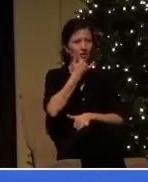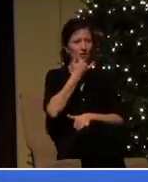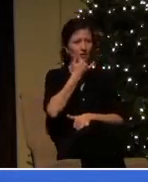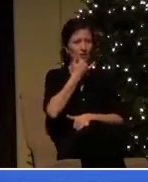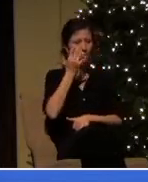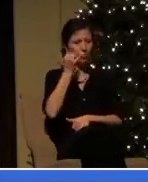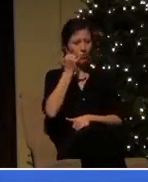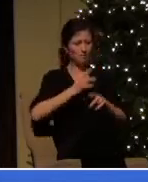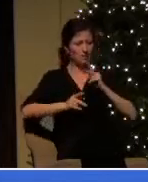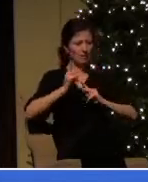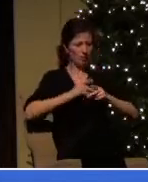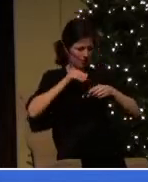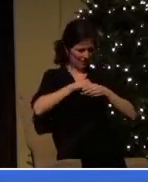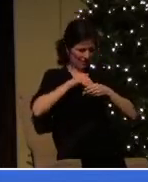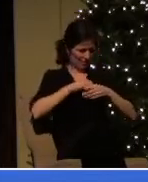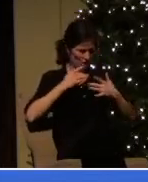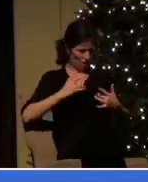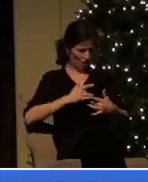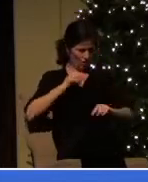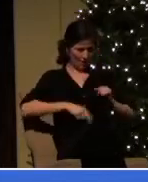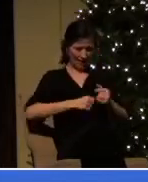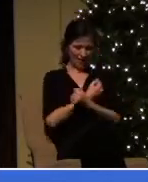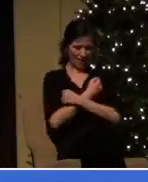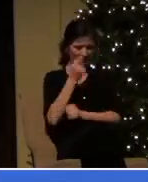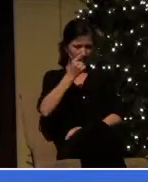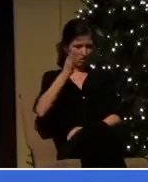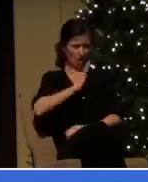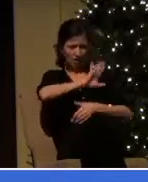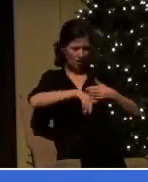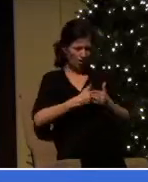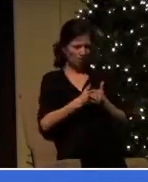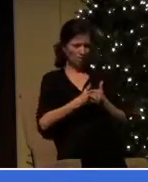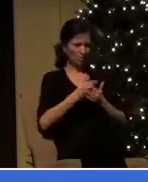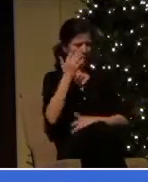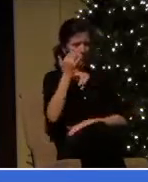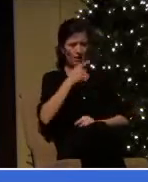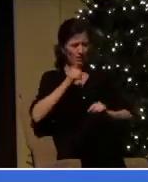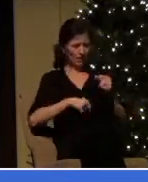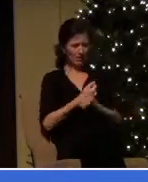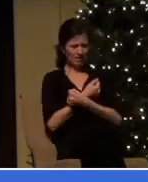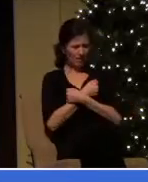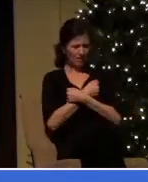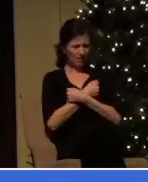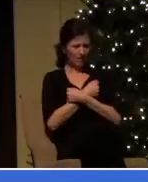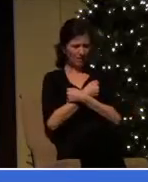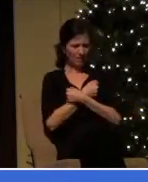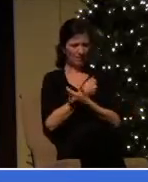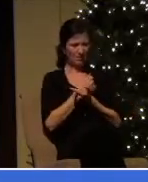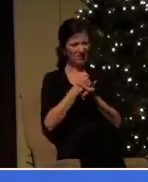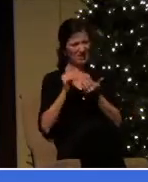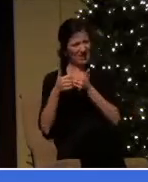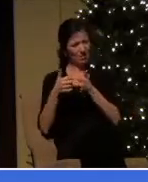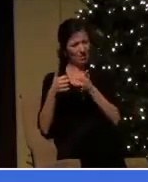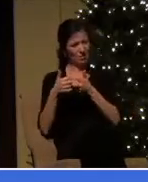their heart. Why it is that they cannot love their neighbor as they love themselves. Why they cannot do community. Why